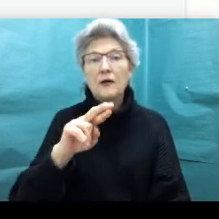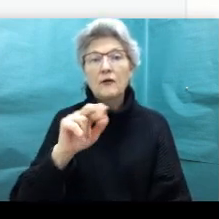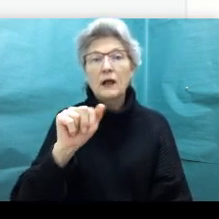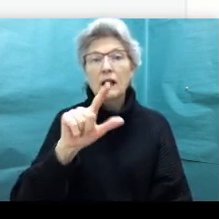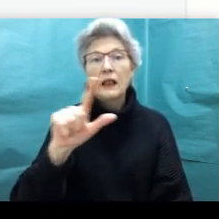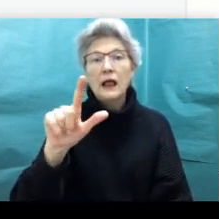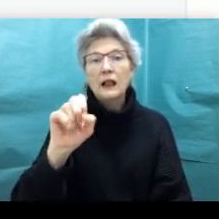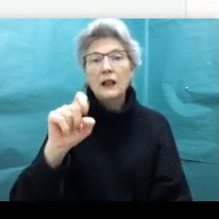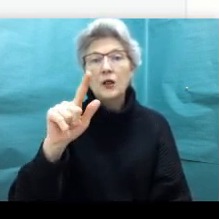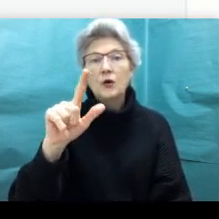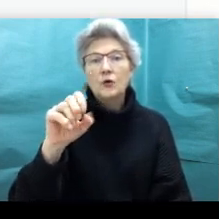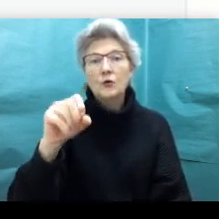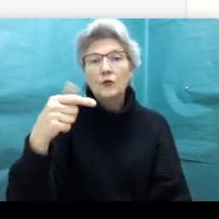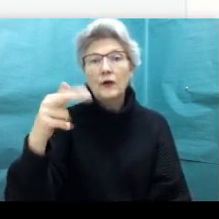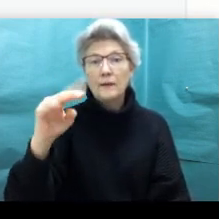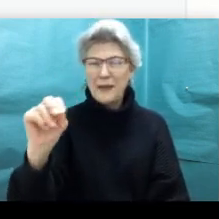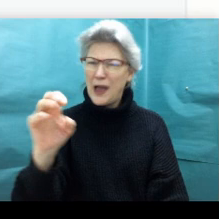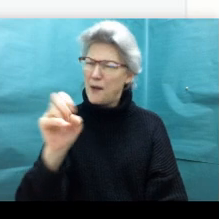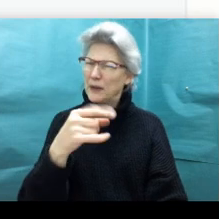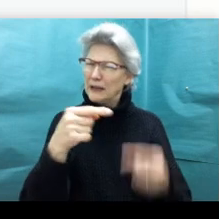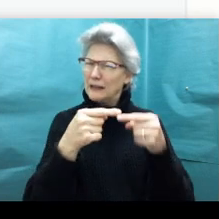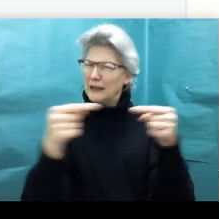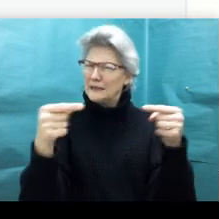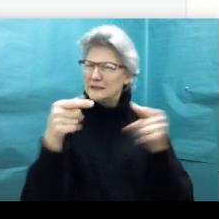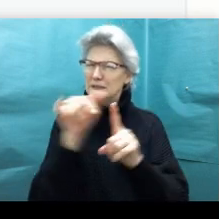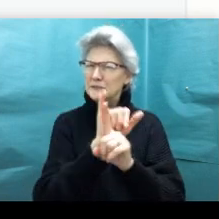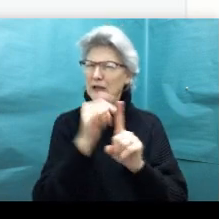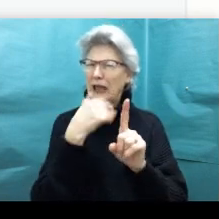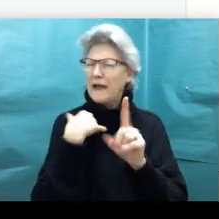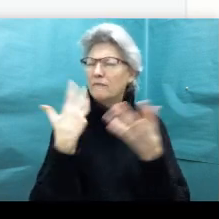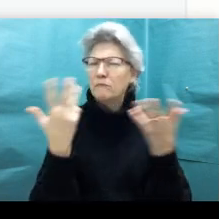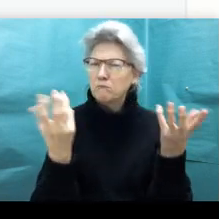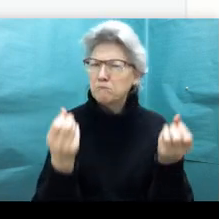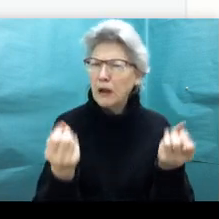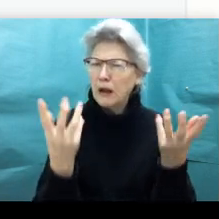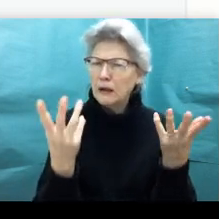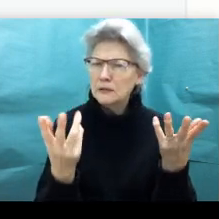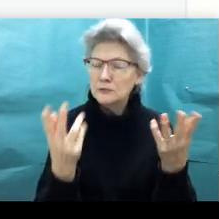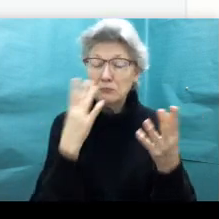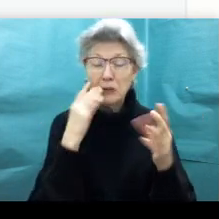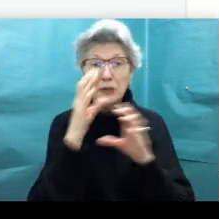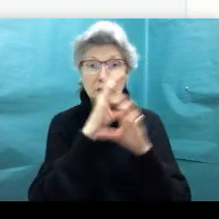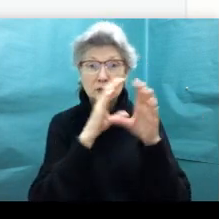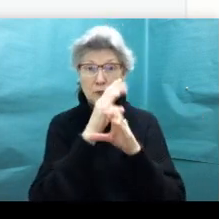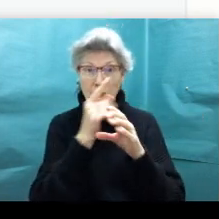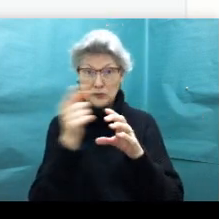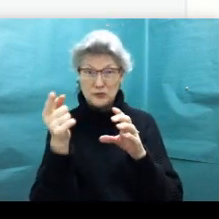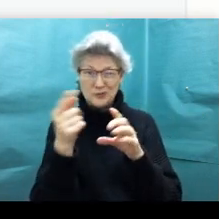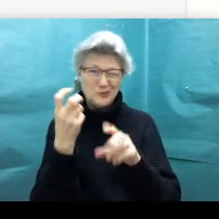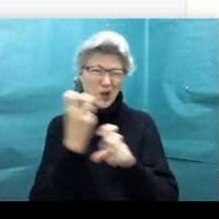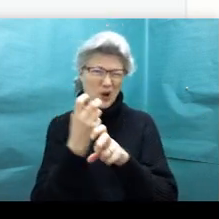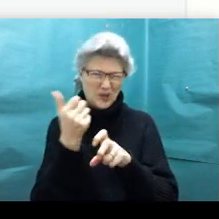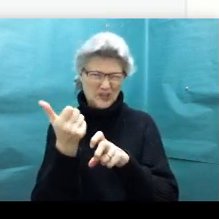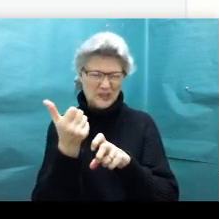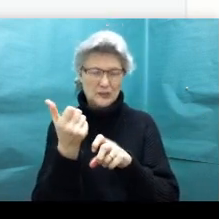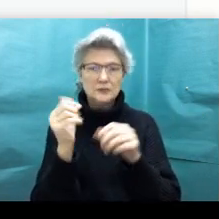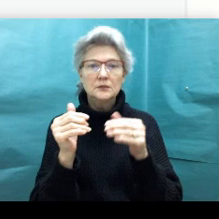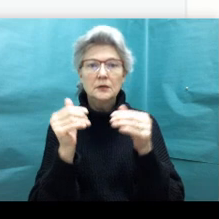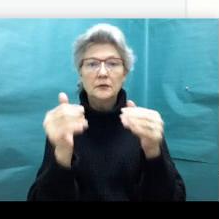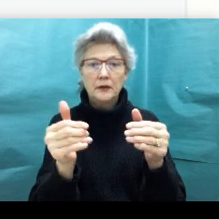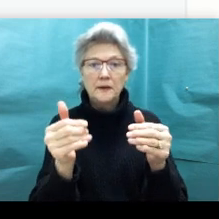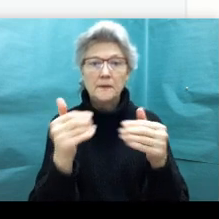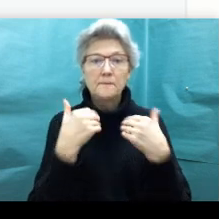Well, how many lines of symmetry does that have? Let's take a look. This one we might need to explore. It's a little bit harder. So here